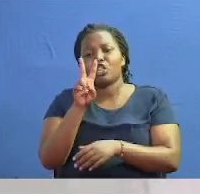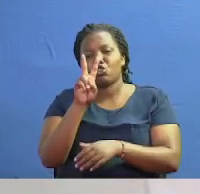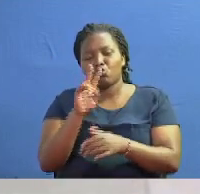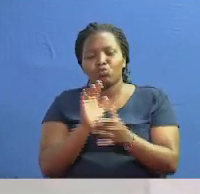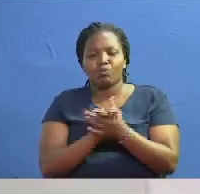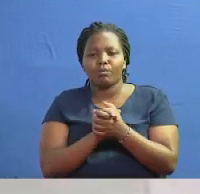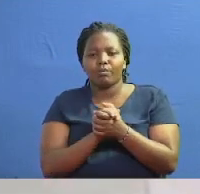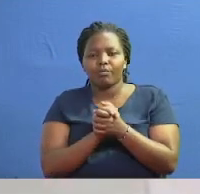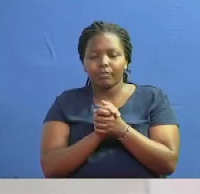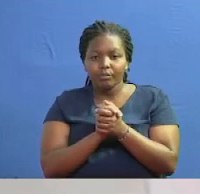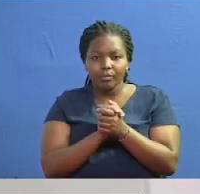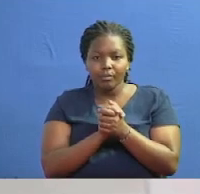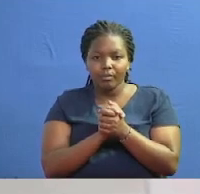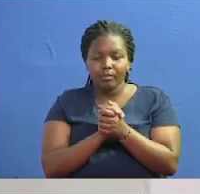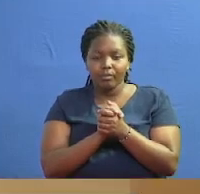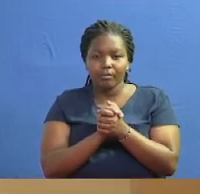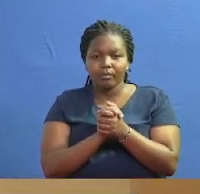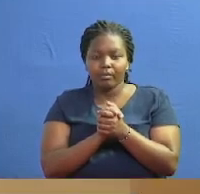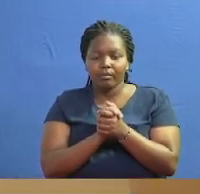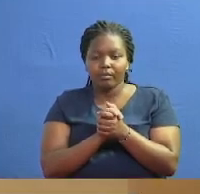sickle-cell anemia?